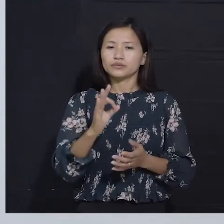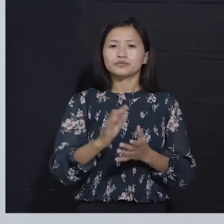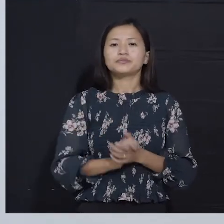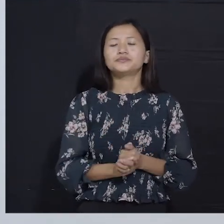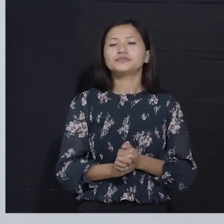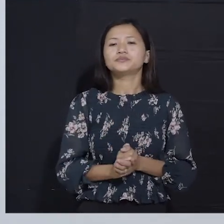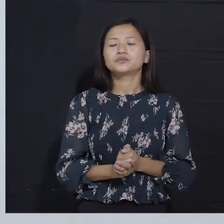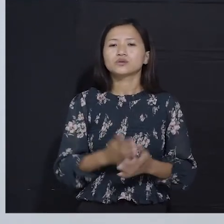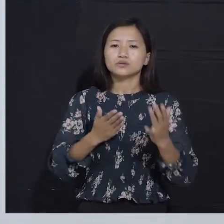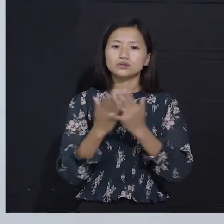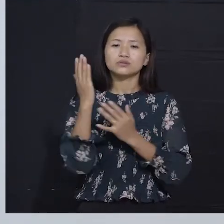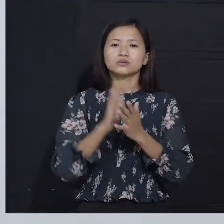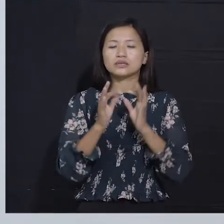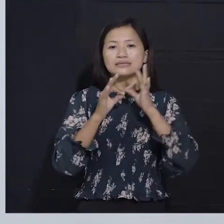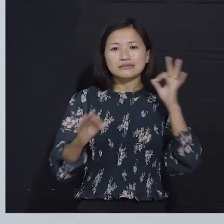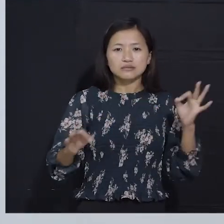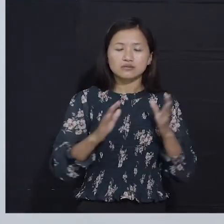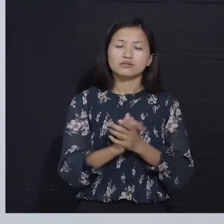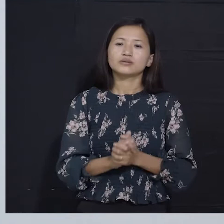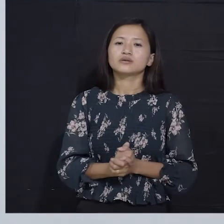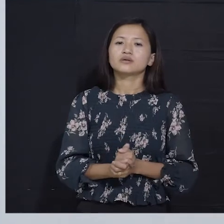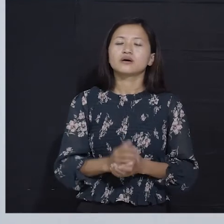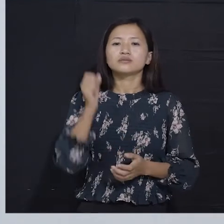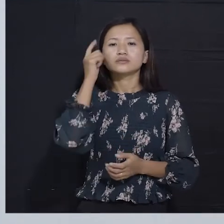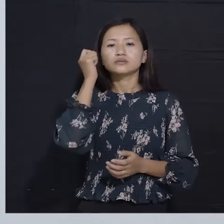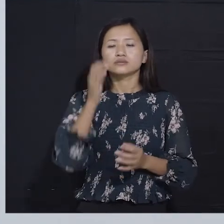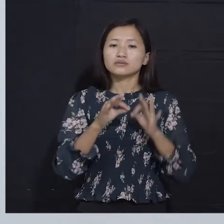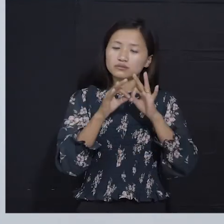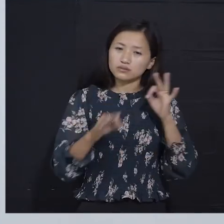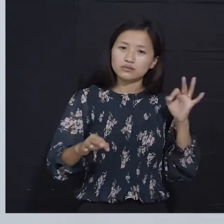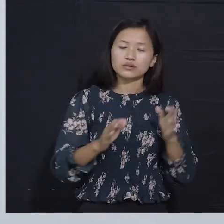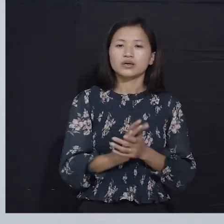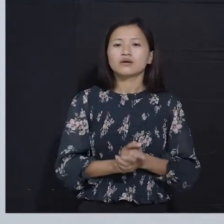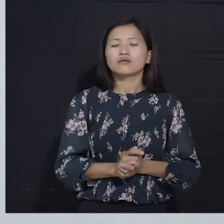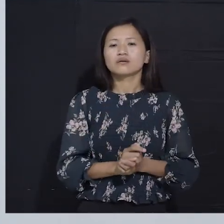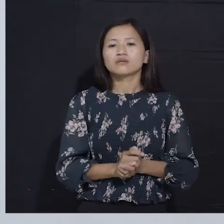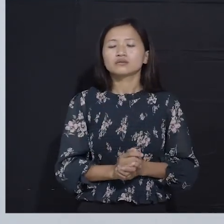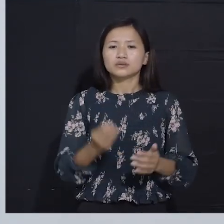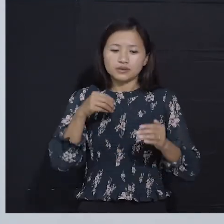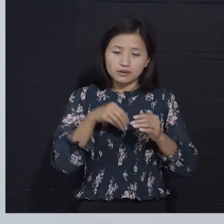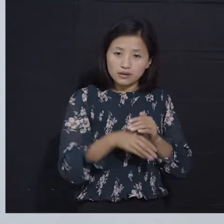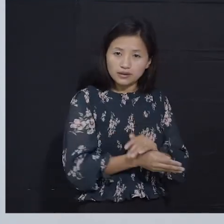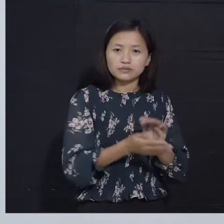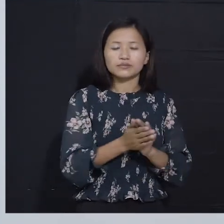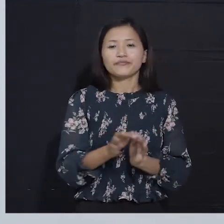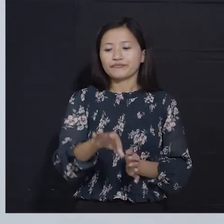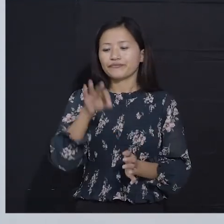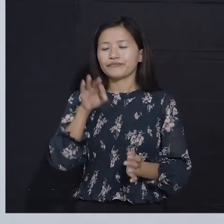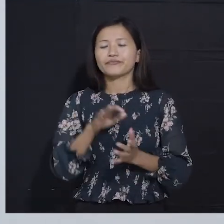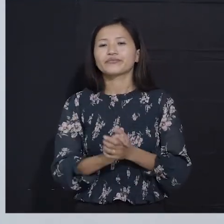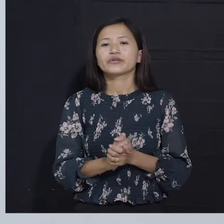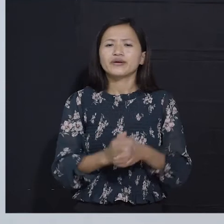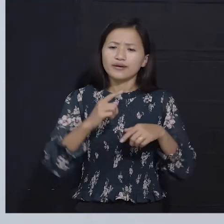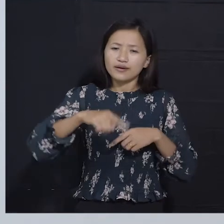you go through the story, I just don't want you to understand the story like that. There are some hidden meanings that you will find